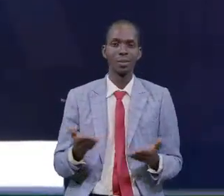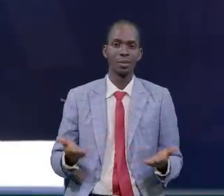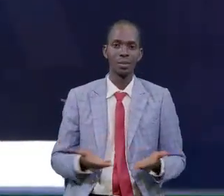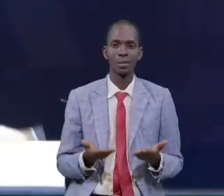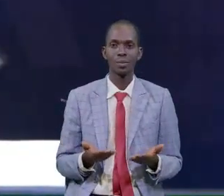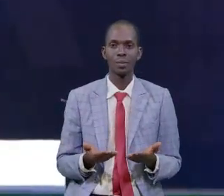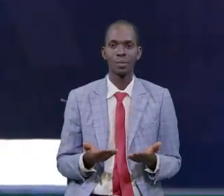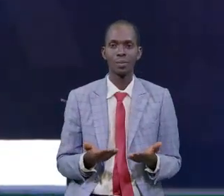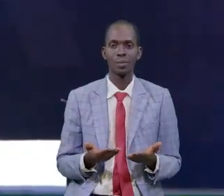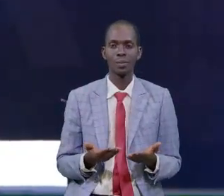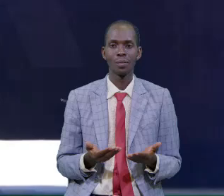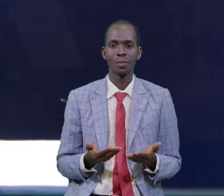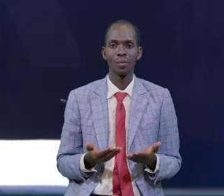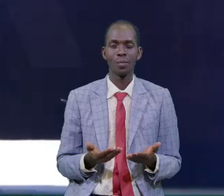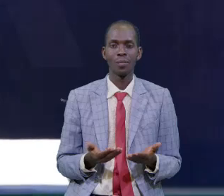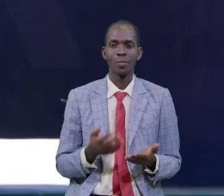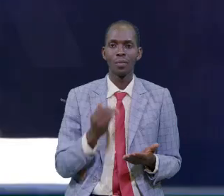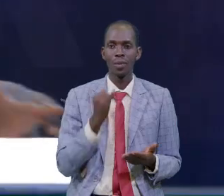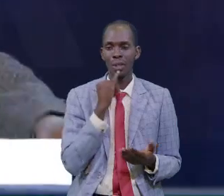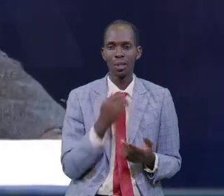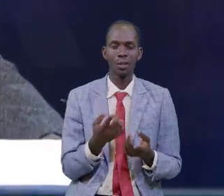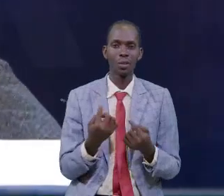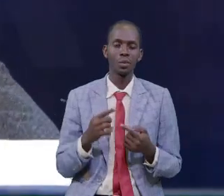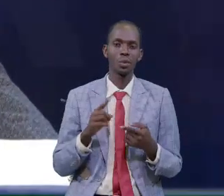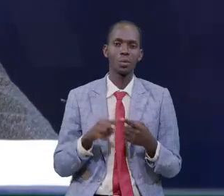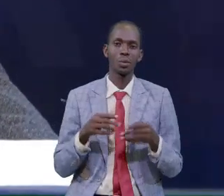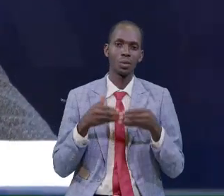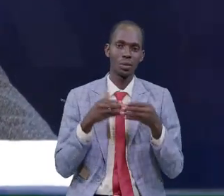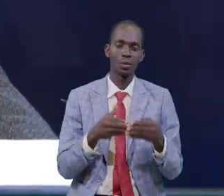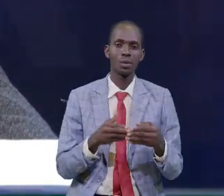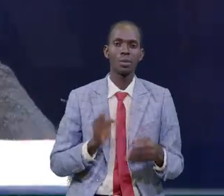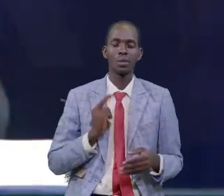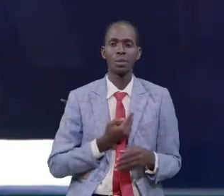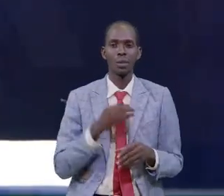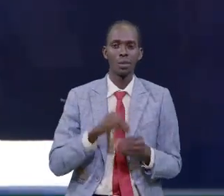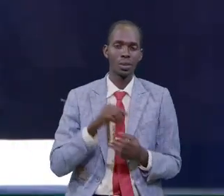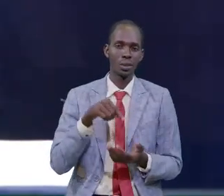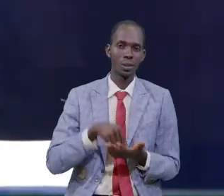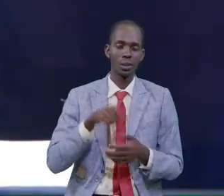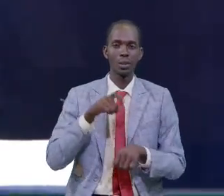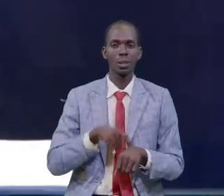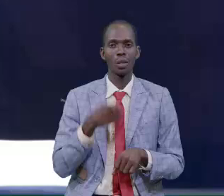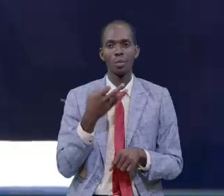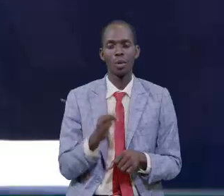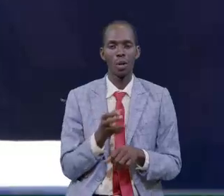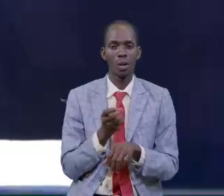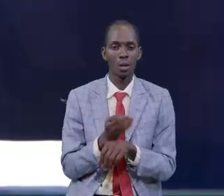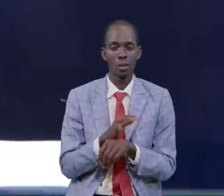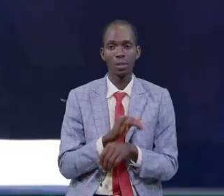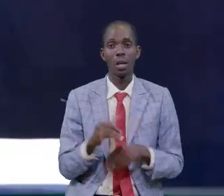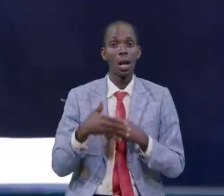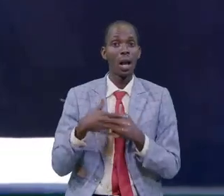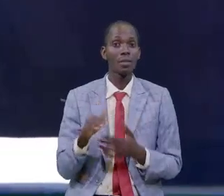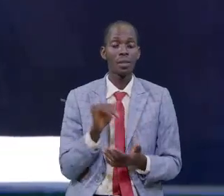Kumasi, is coming now to lead us in this time of counseling. After that, the